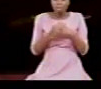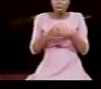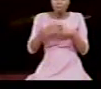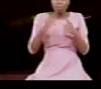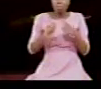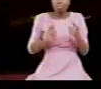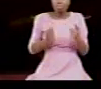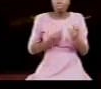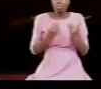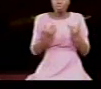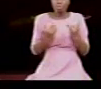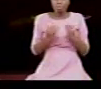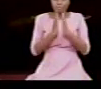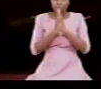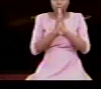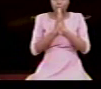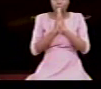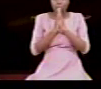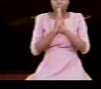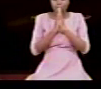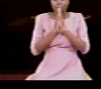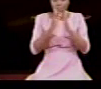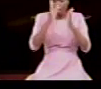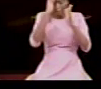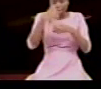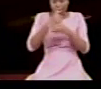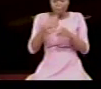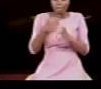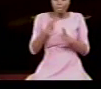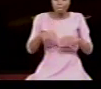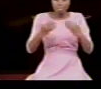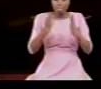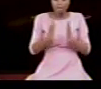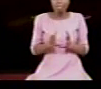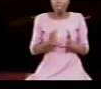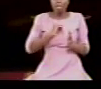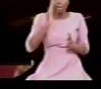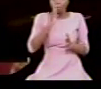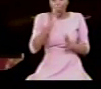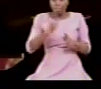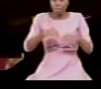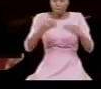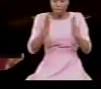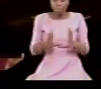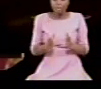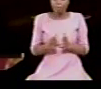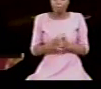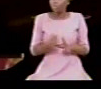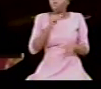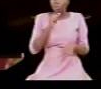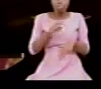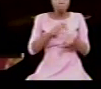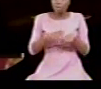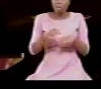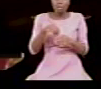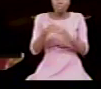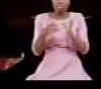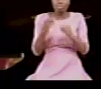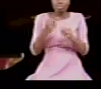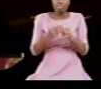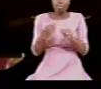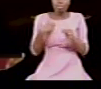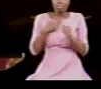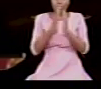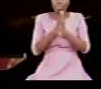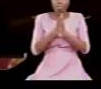now. Pray and say, God, make me a giver. I'll be a giver. Okay, giver, no lack. In Jesus' name I pray. Father,